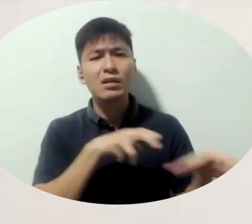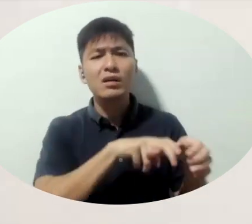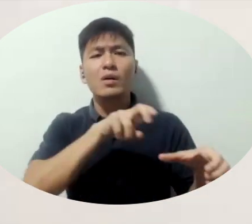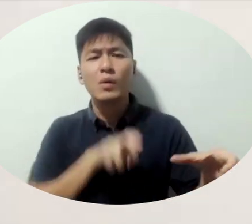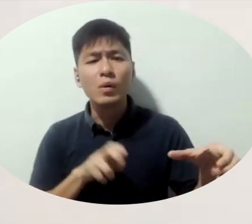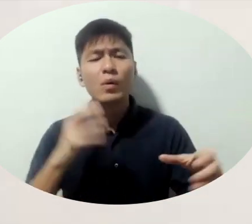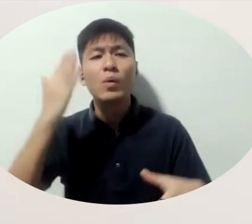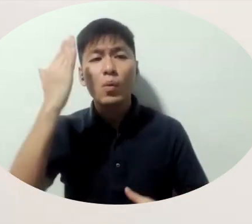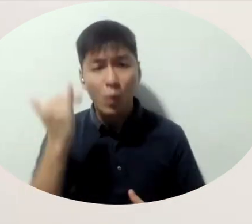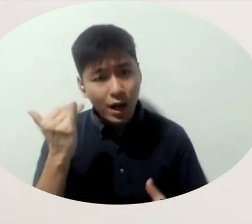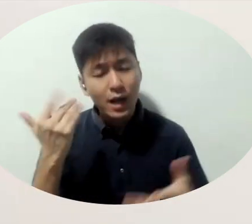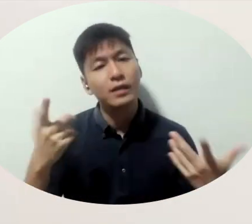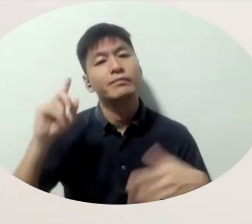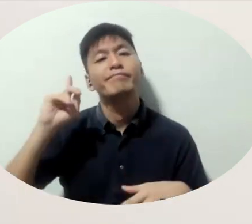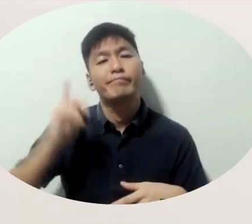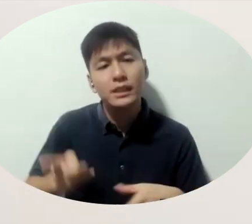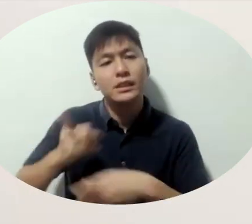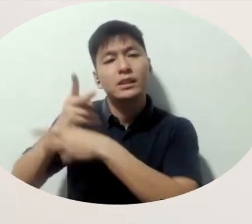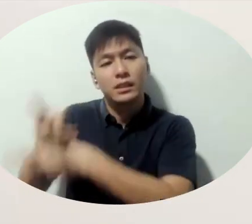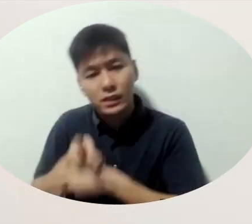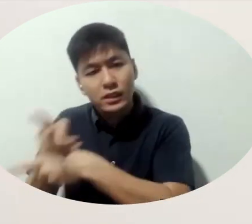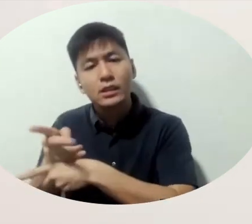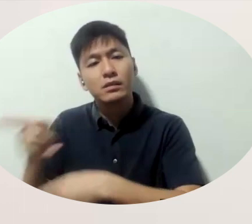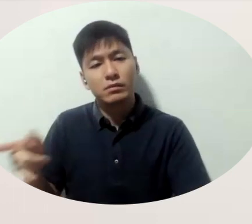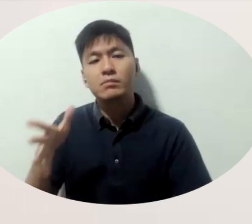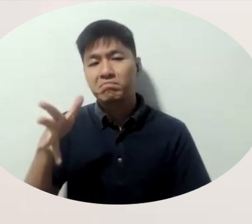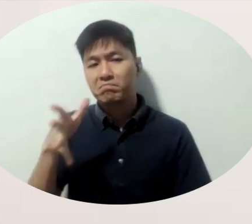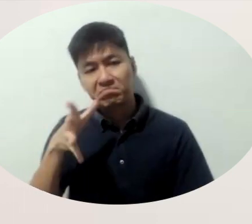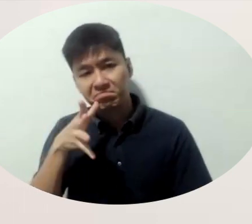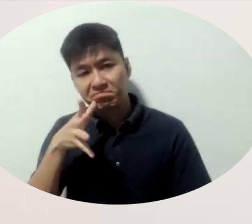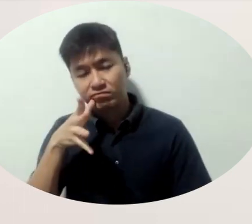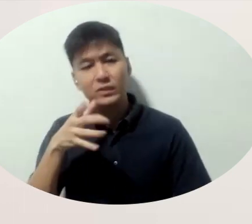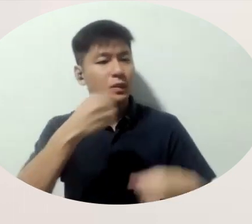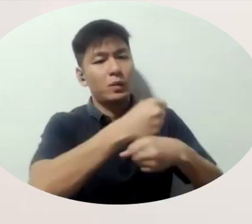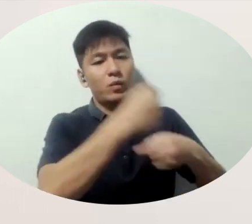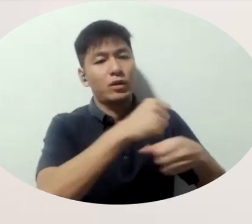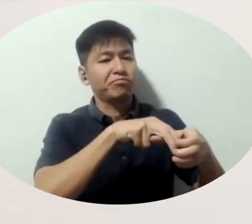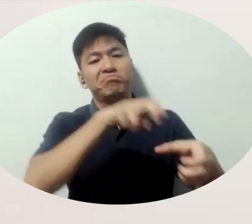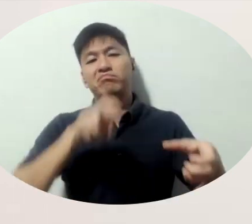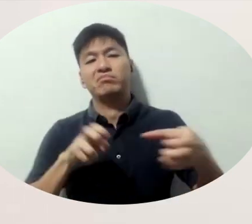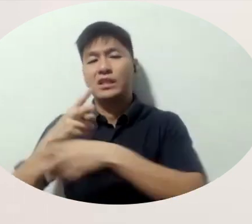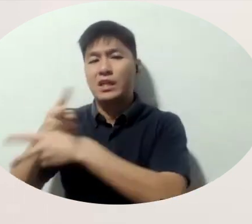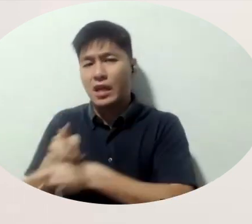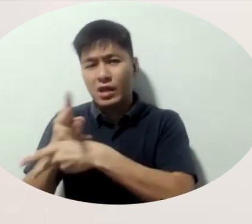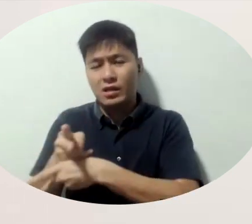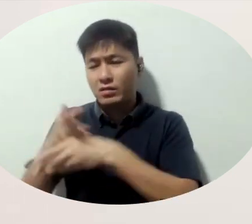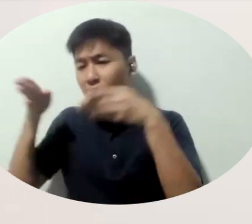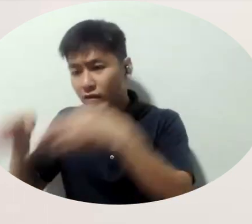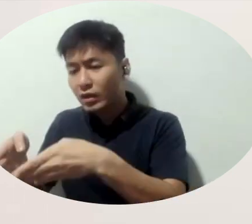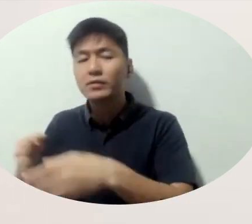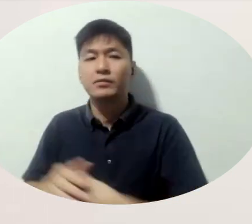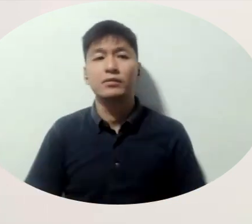my partner, my mother. And I think, while that was a personal choice, I